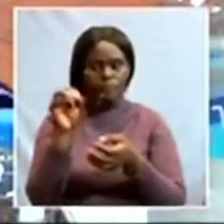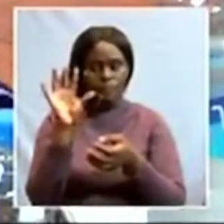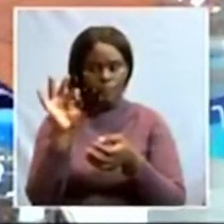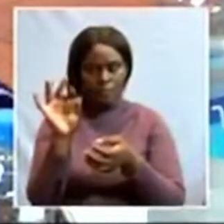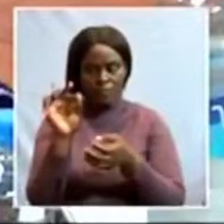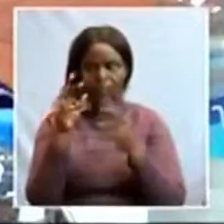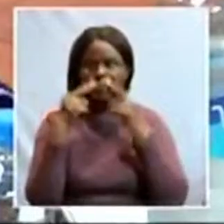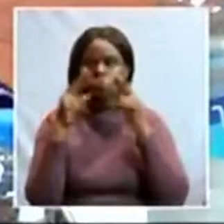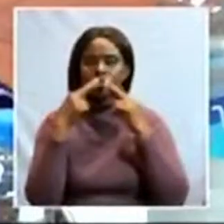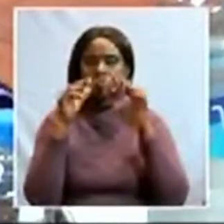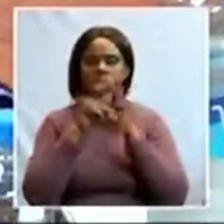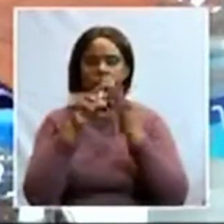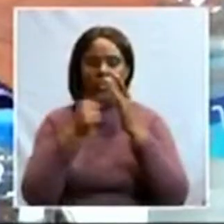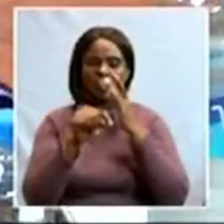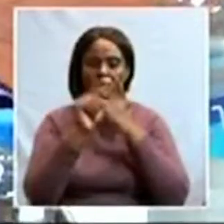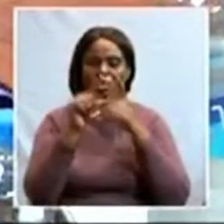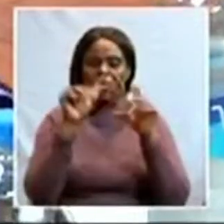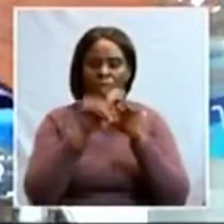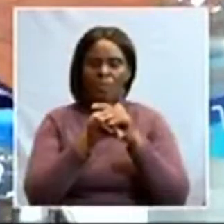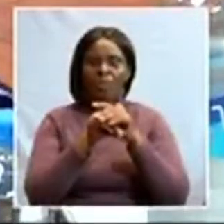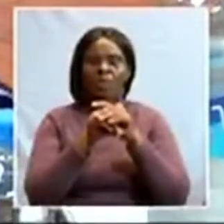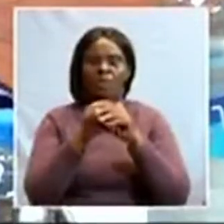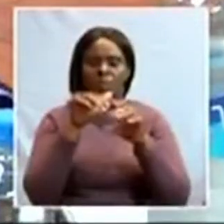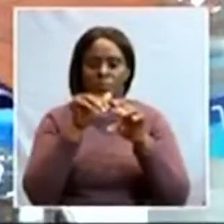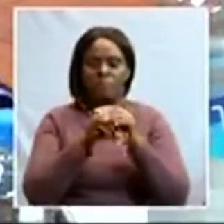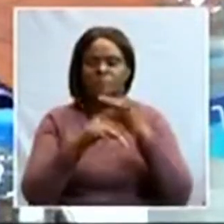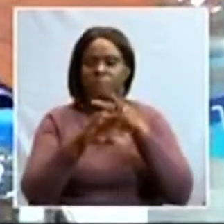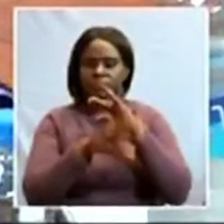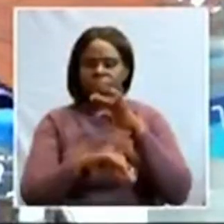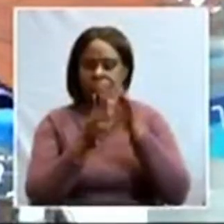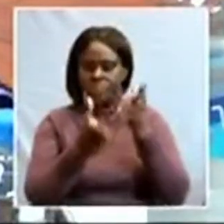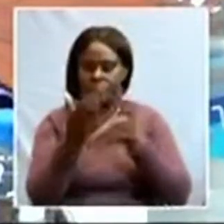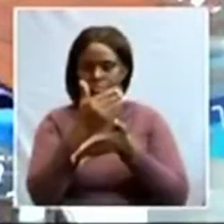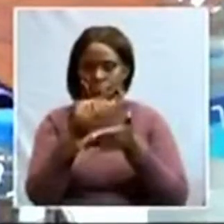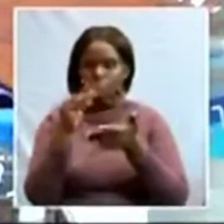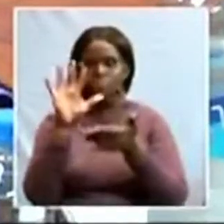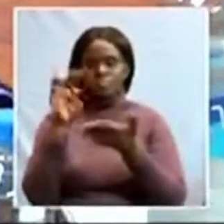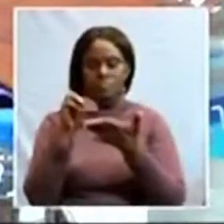13,368,309, resulting in an undercorrection of